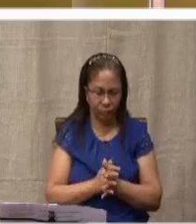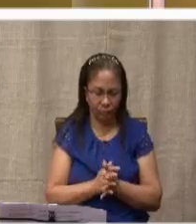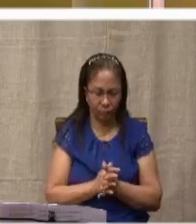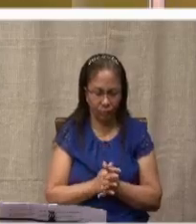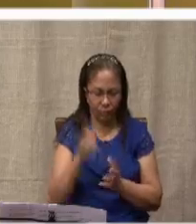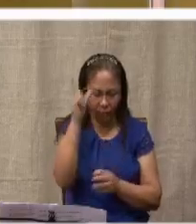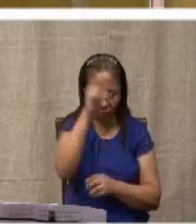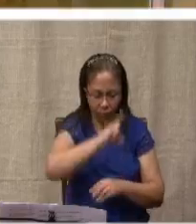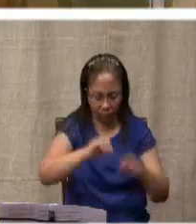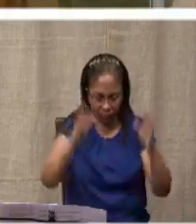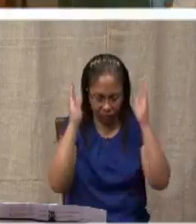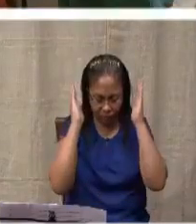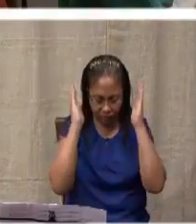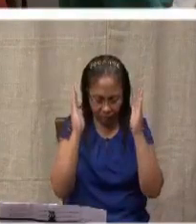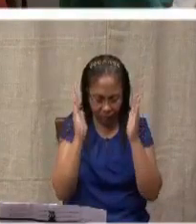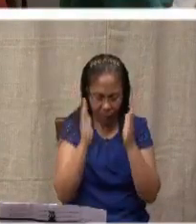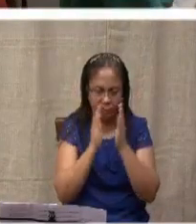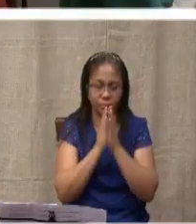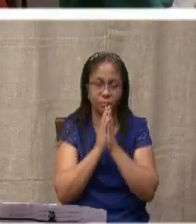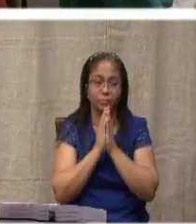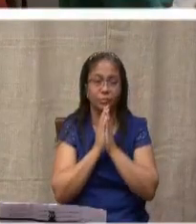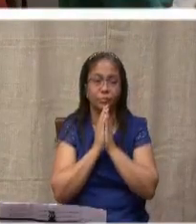lord hear us